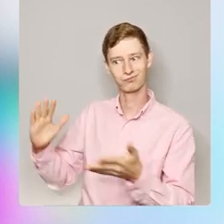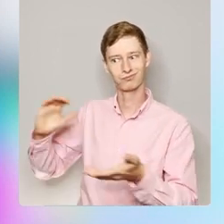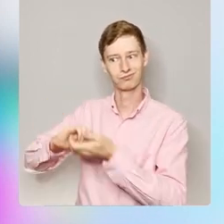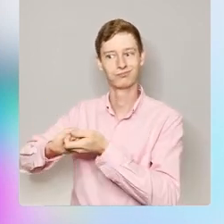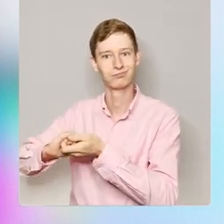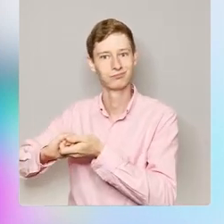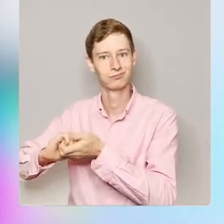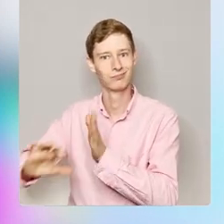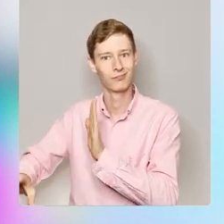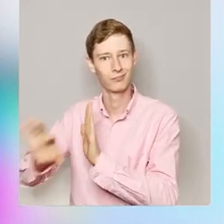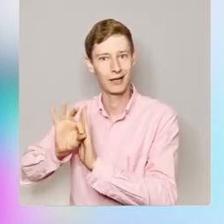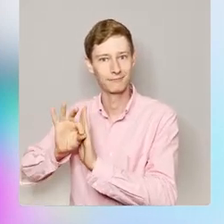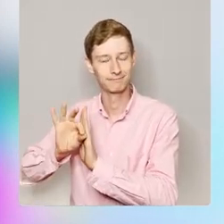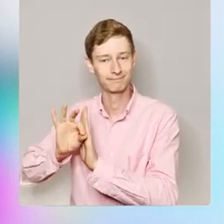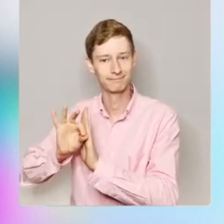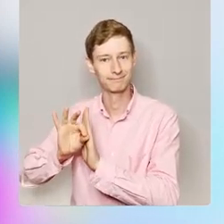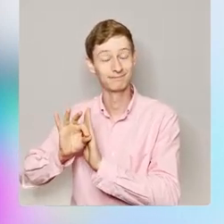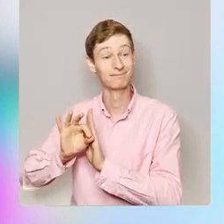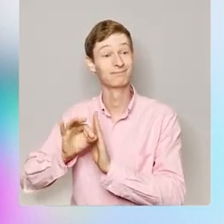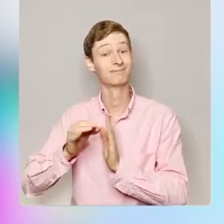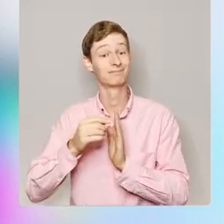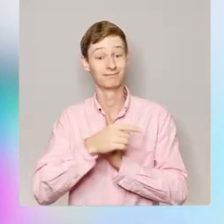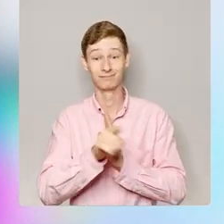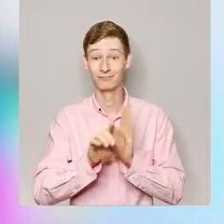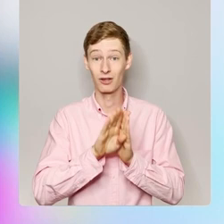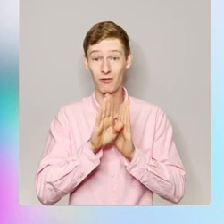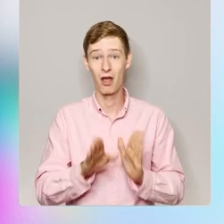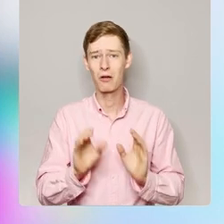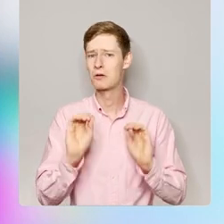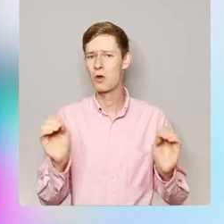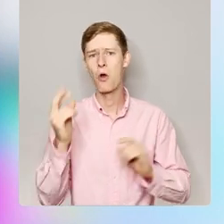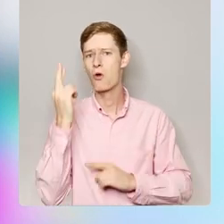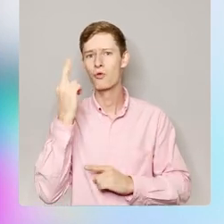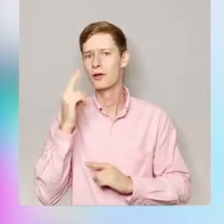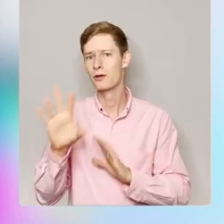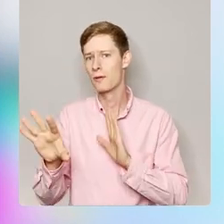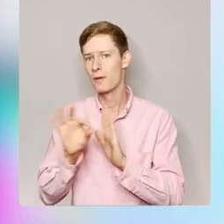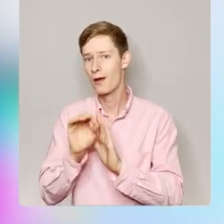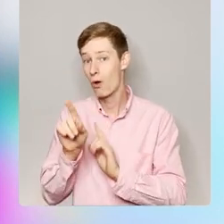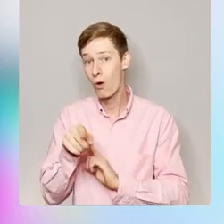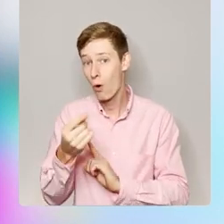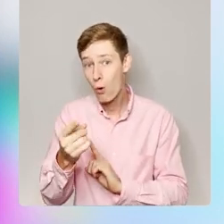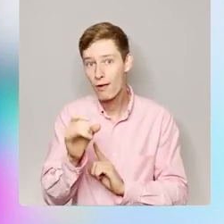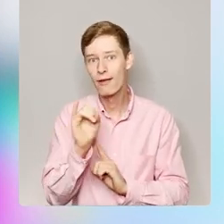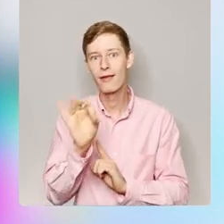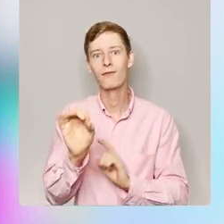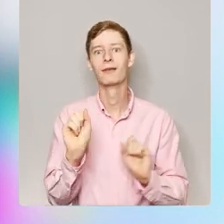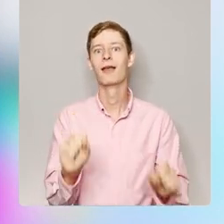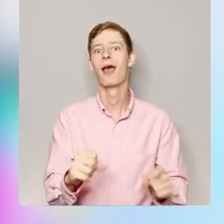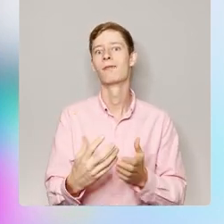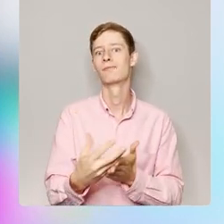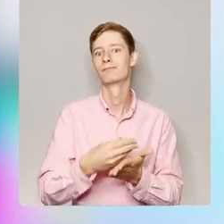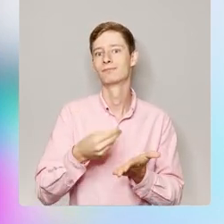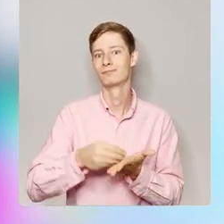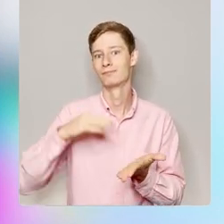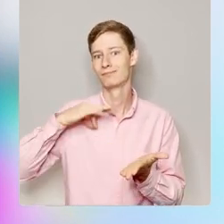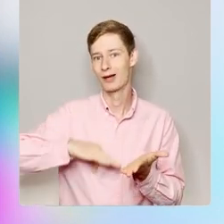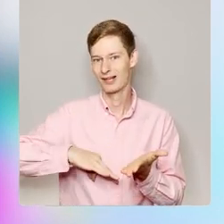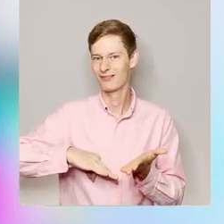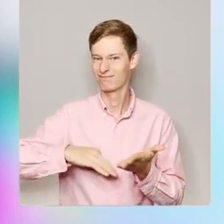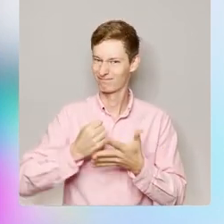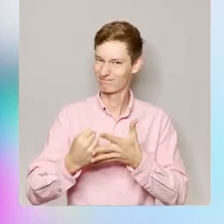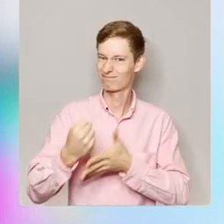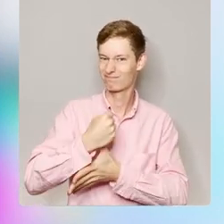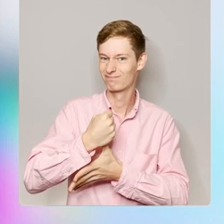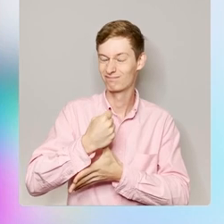you know, developers don't have a reason to support any platform, unless it's profitable for them. And so our